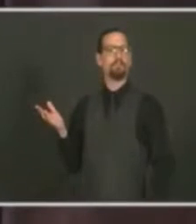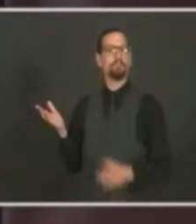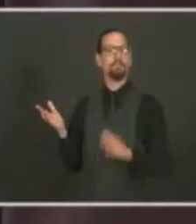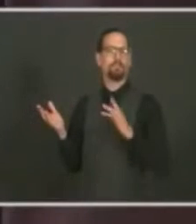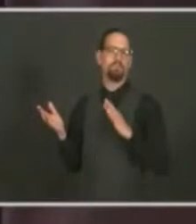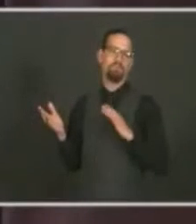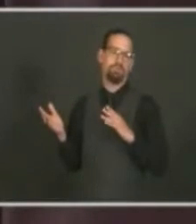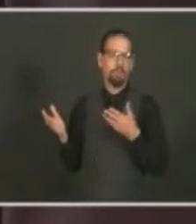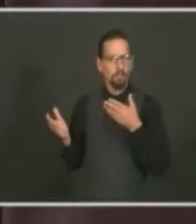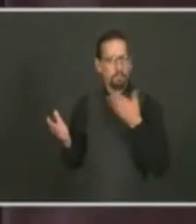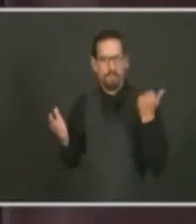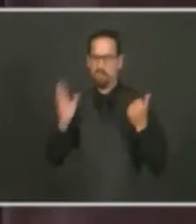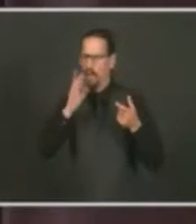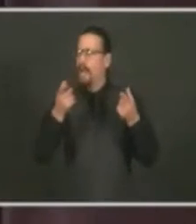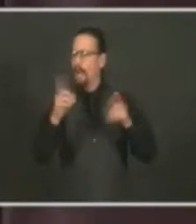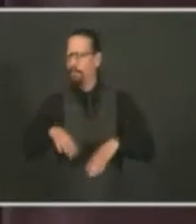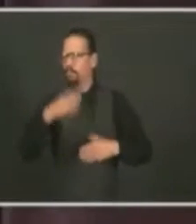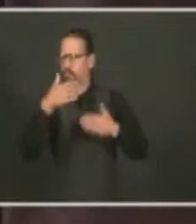day.